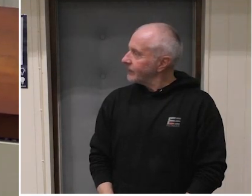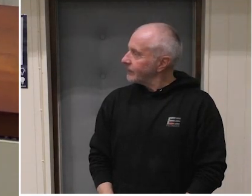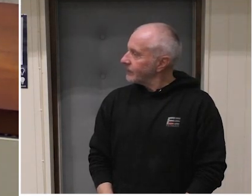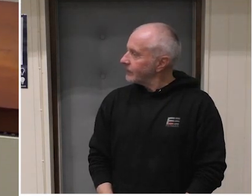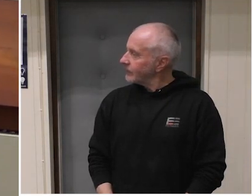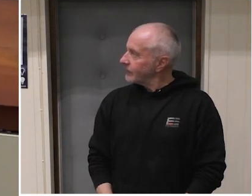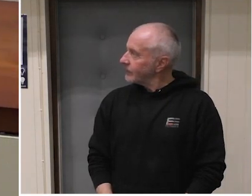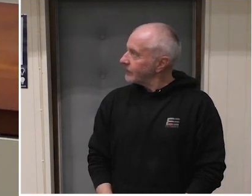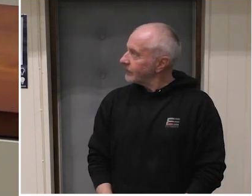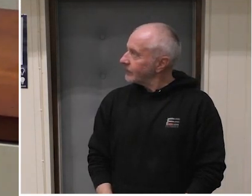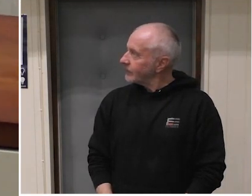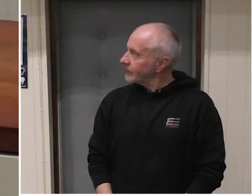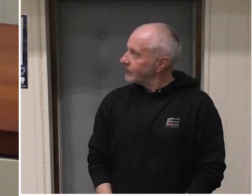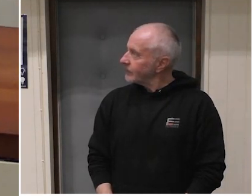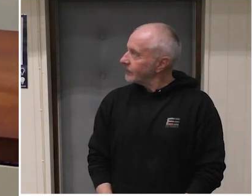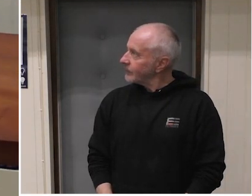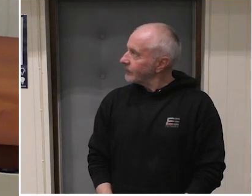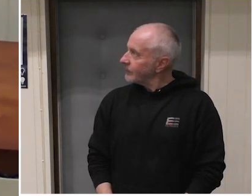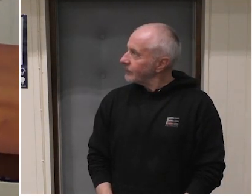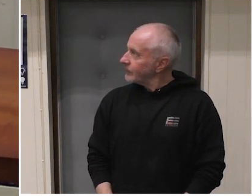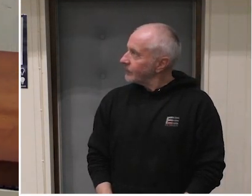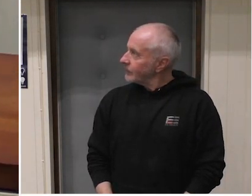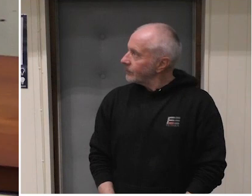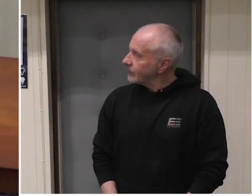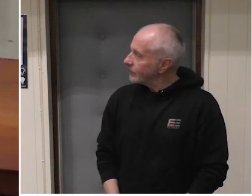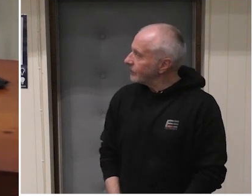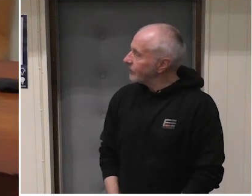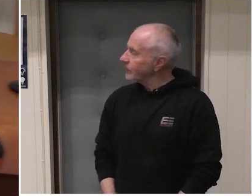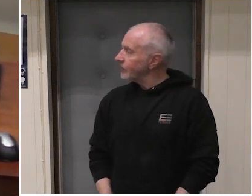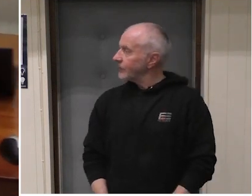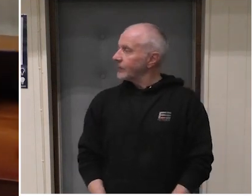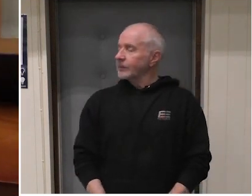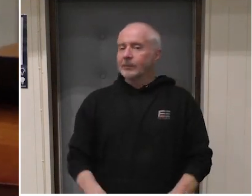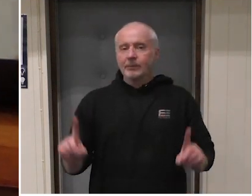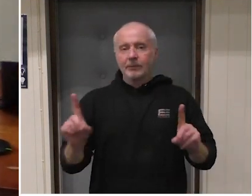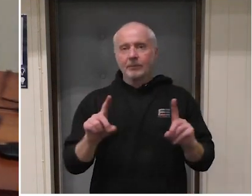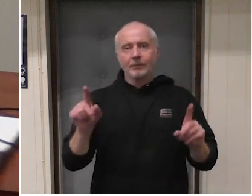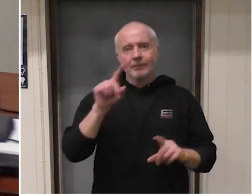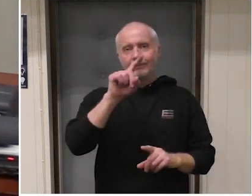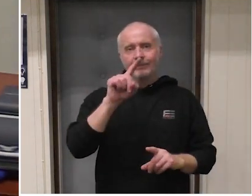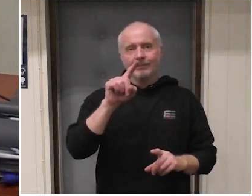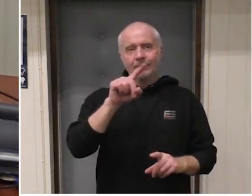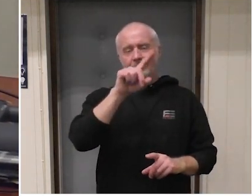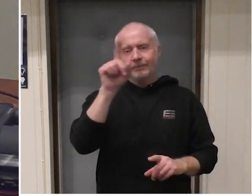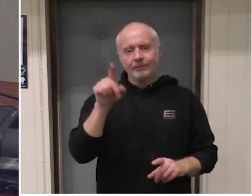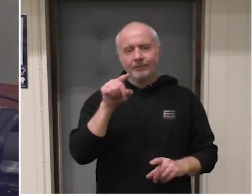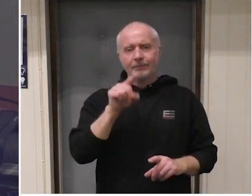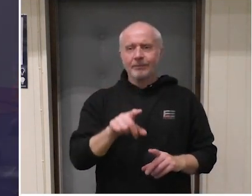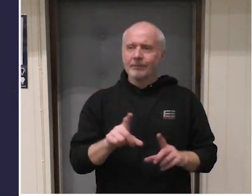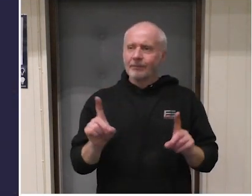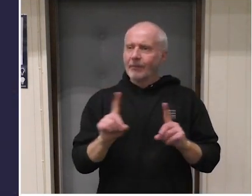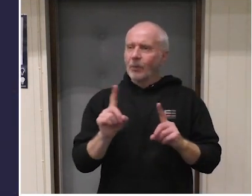Okay, I might have to stand here. That's fine. So, a big question you might want to ask is, what are the